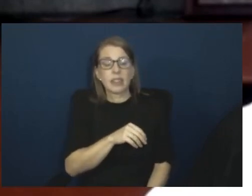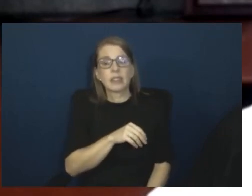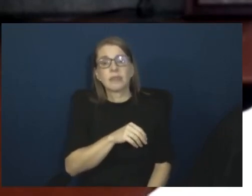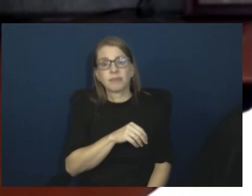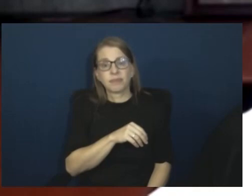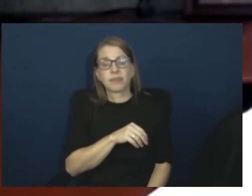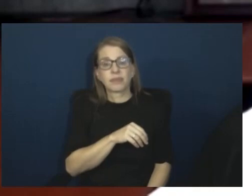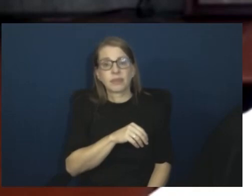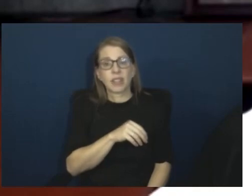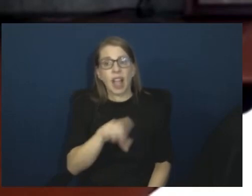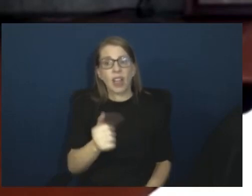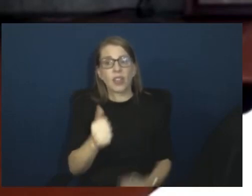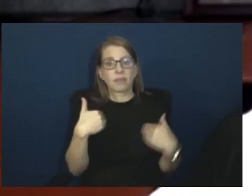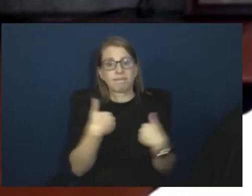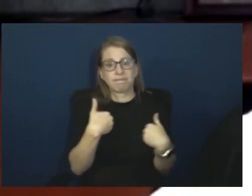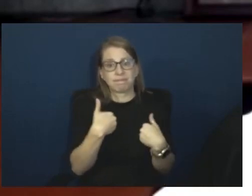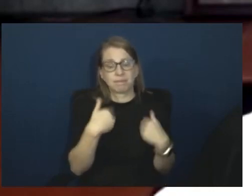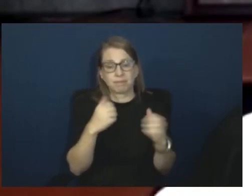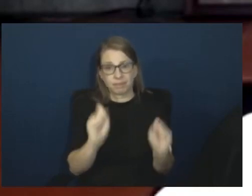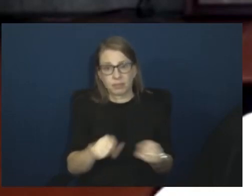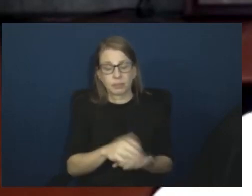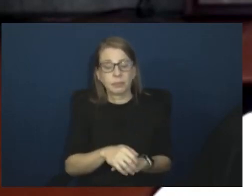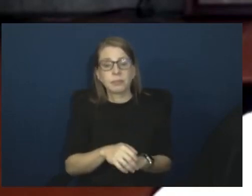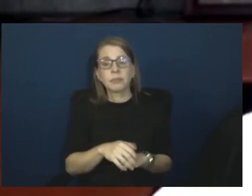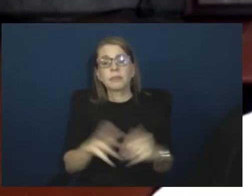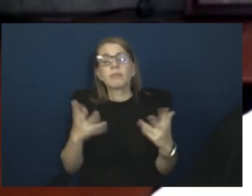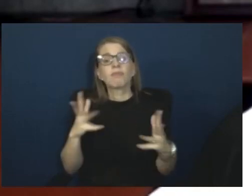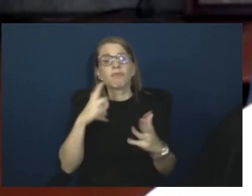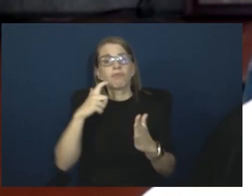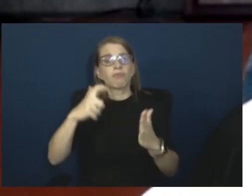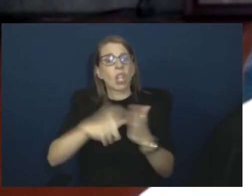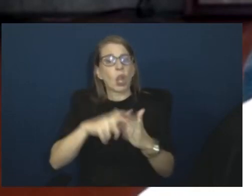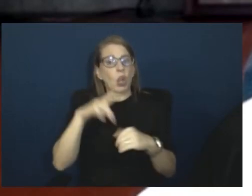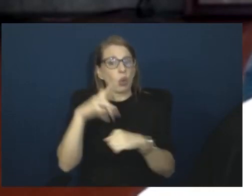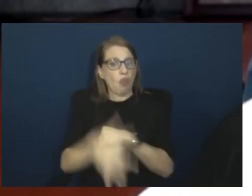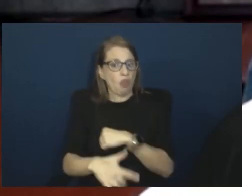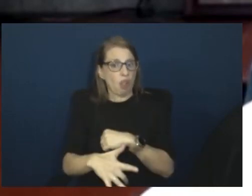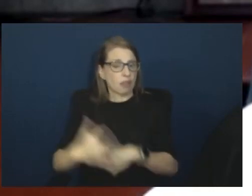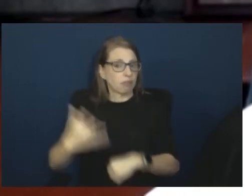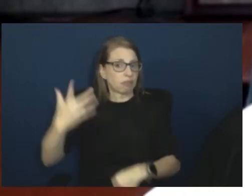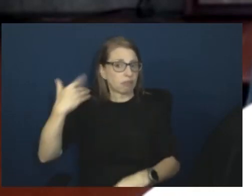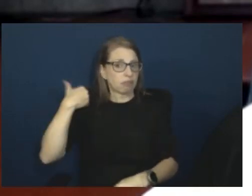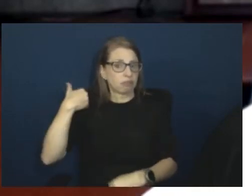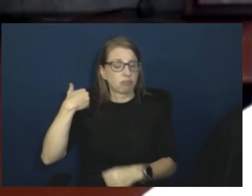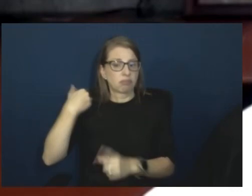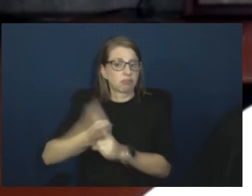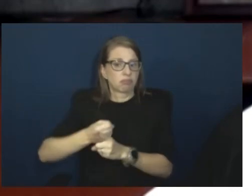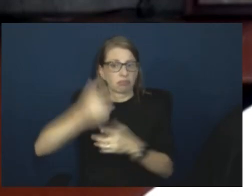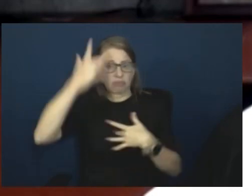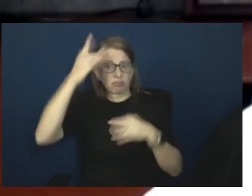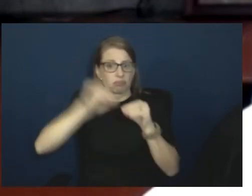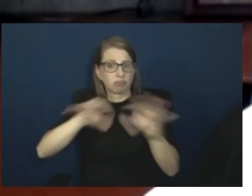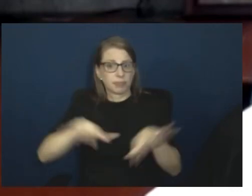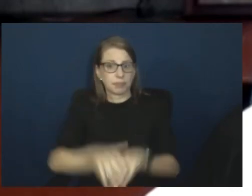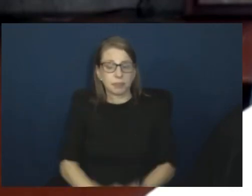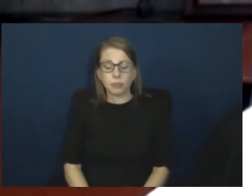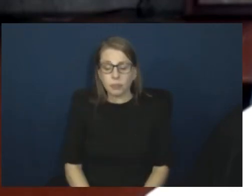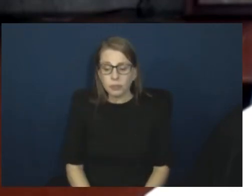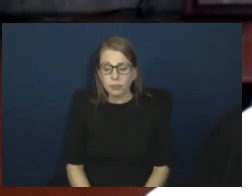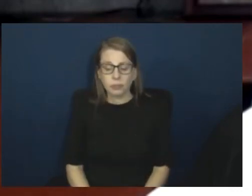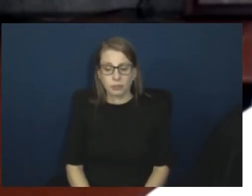this was already recognized very early on. Studies by colleagues